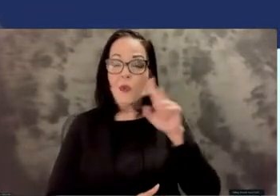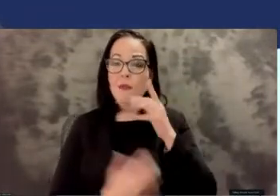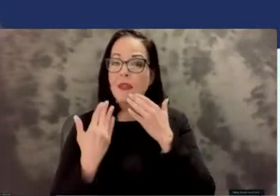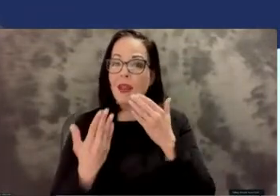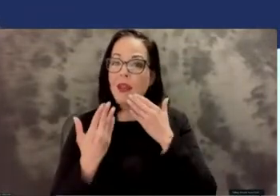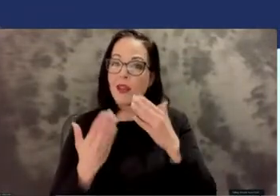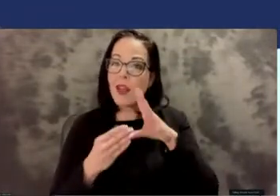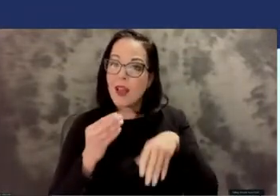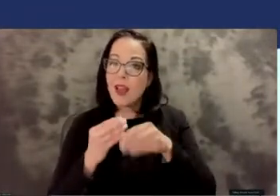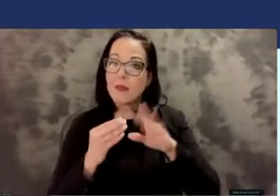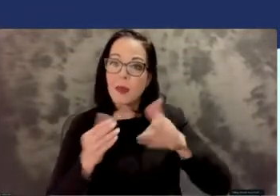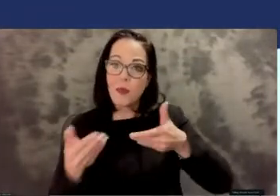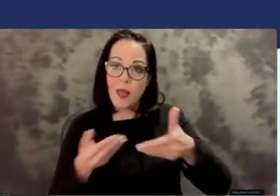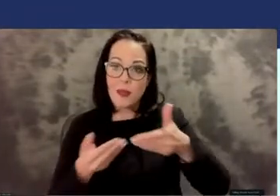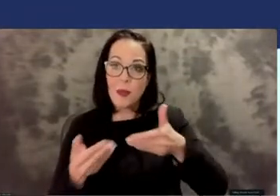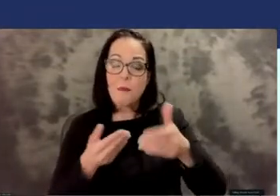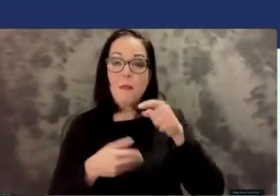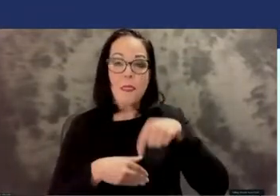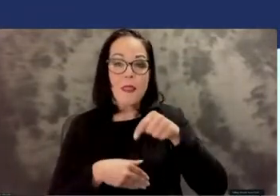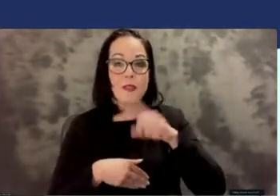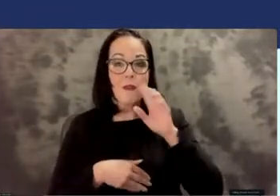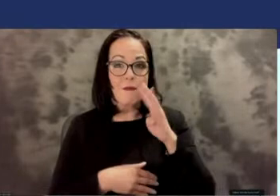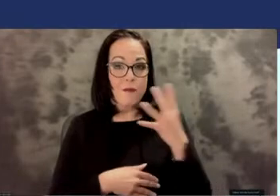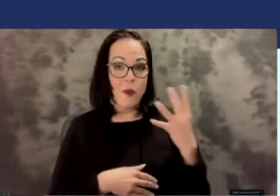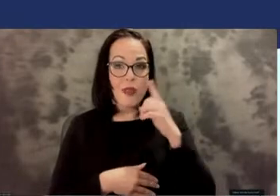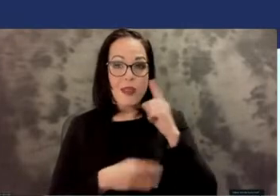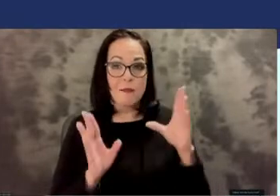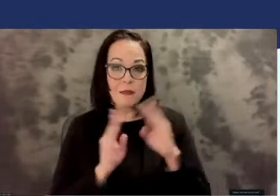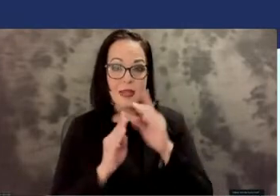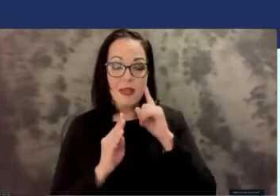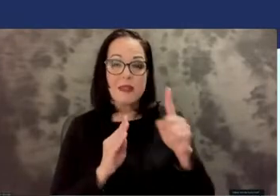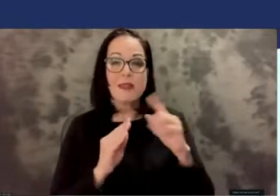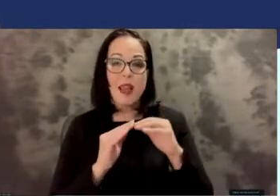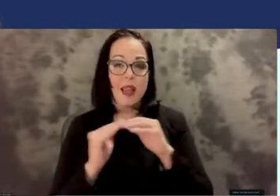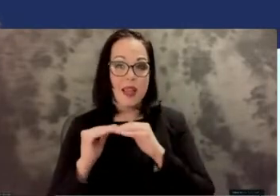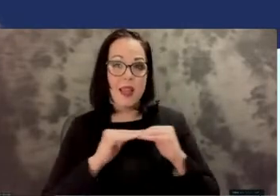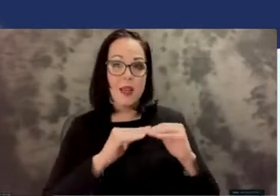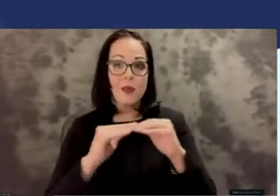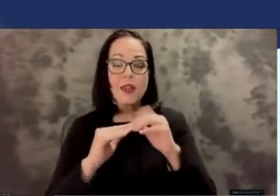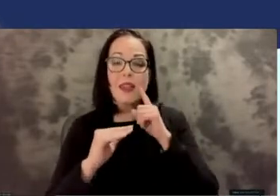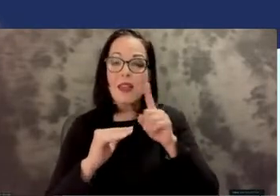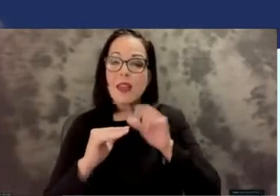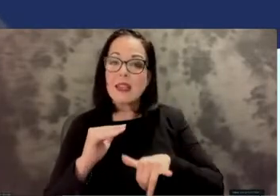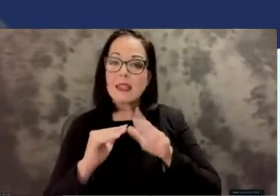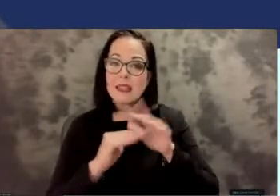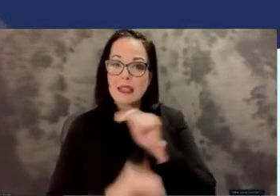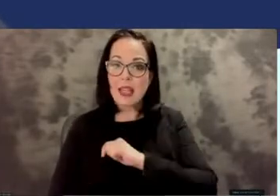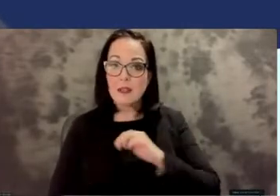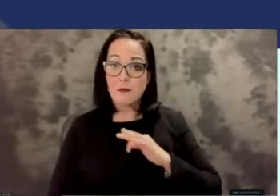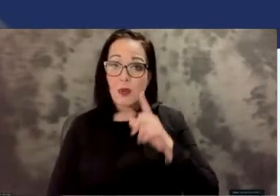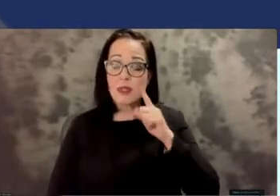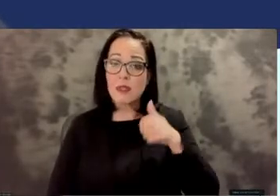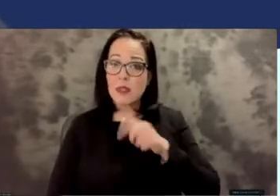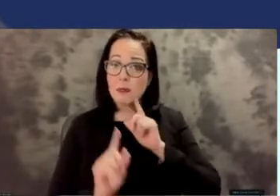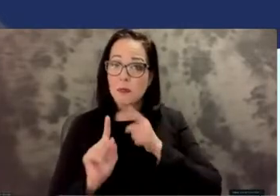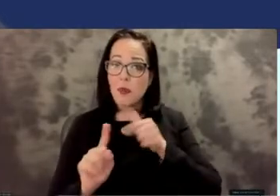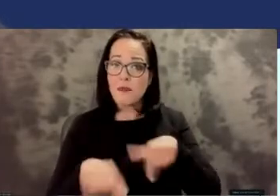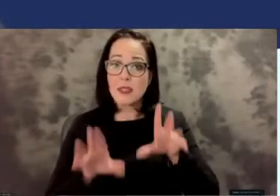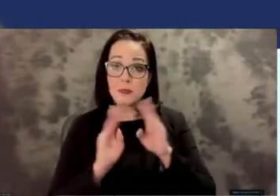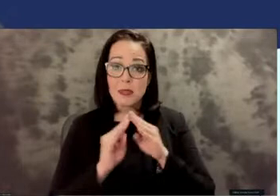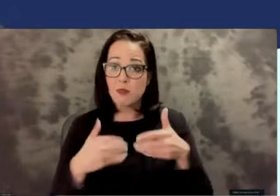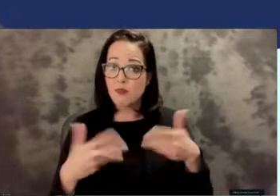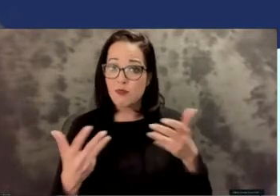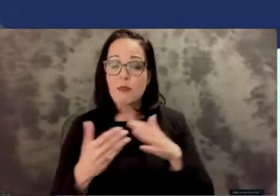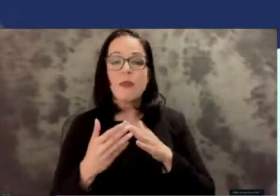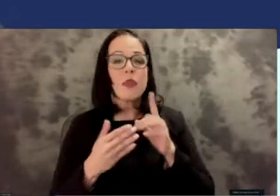welcome to the fourth meeting of the Federal COVID-19 Health Equity Task Force. The objective of today's meeting is to discuss